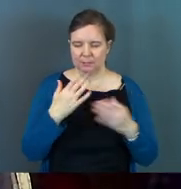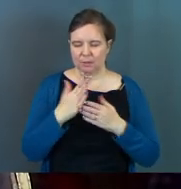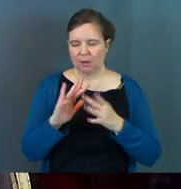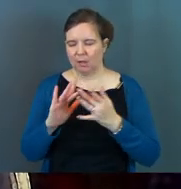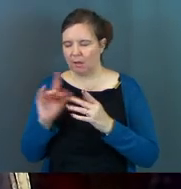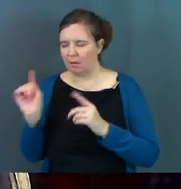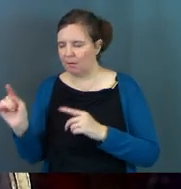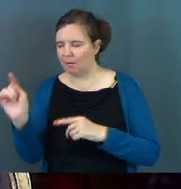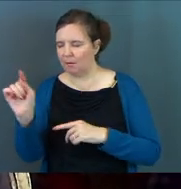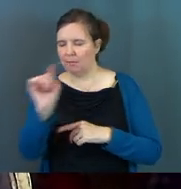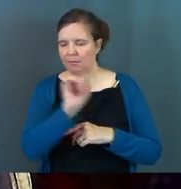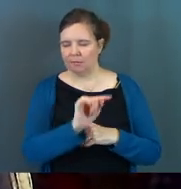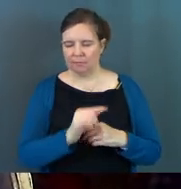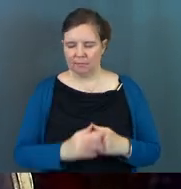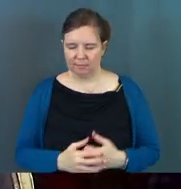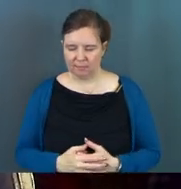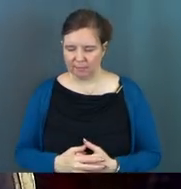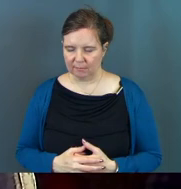some of us online.